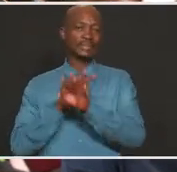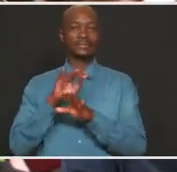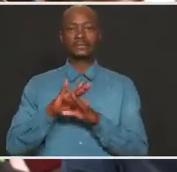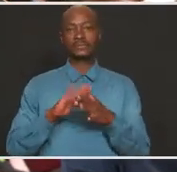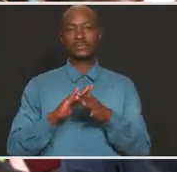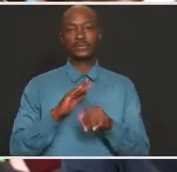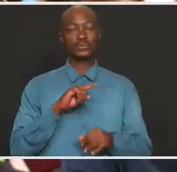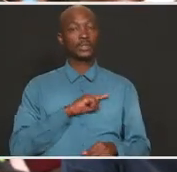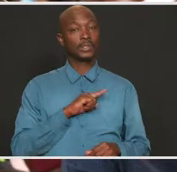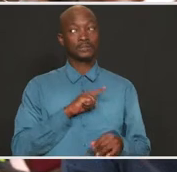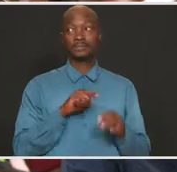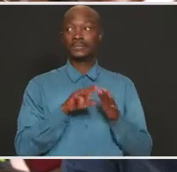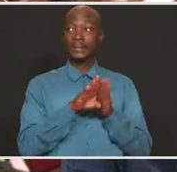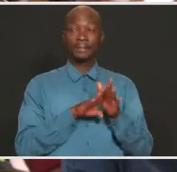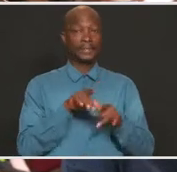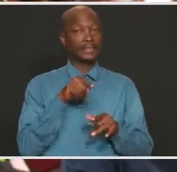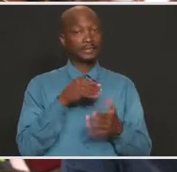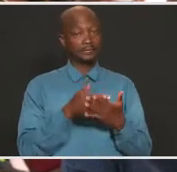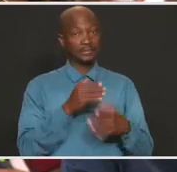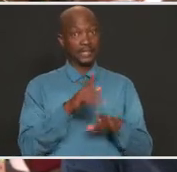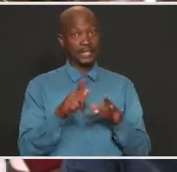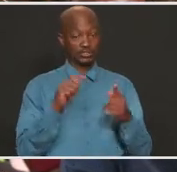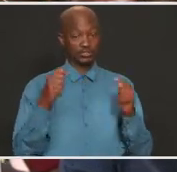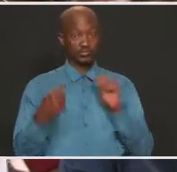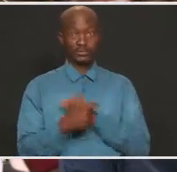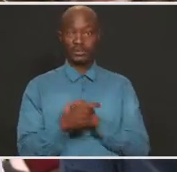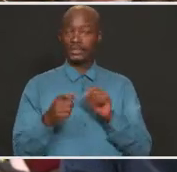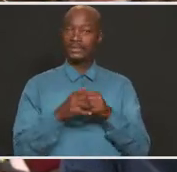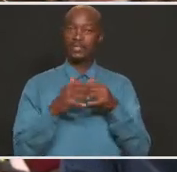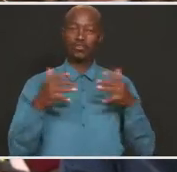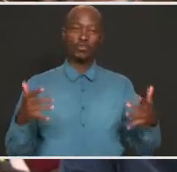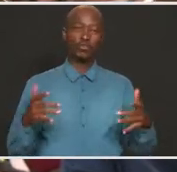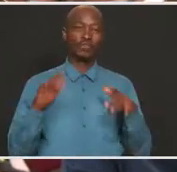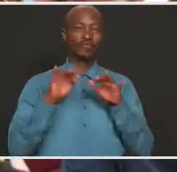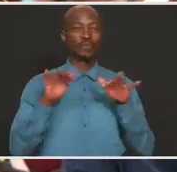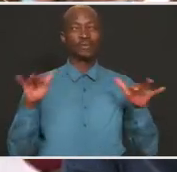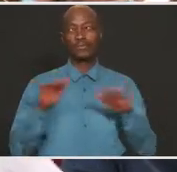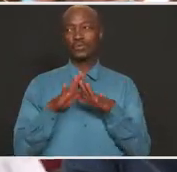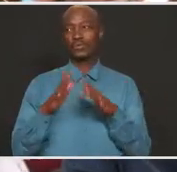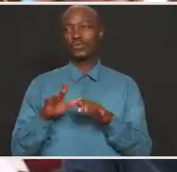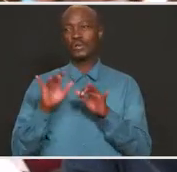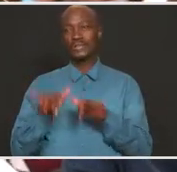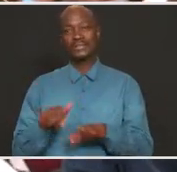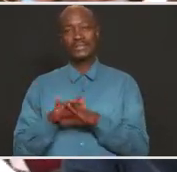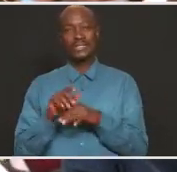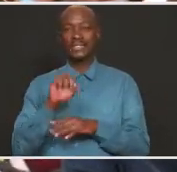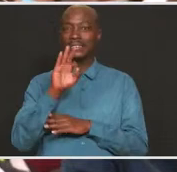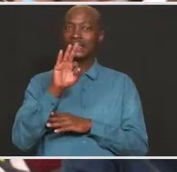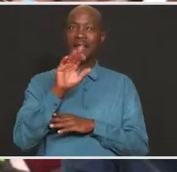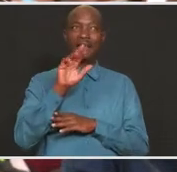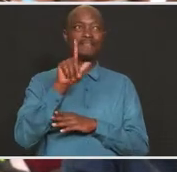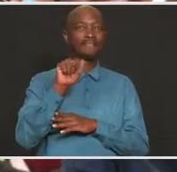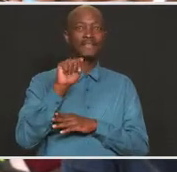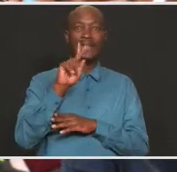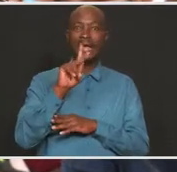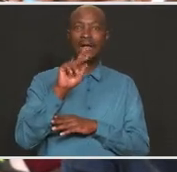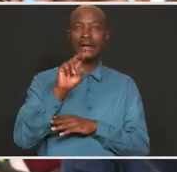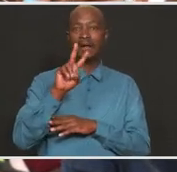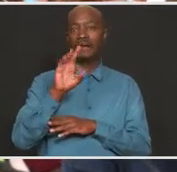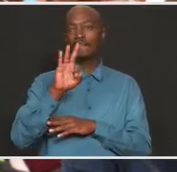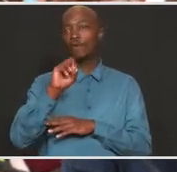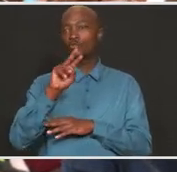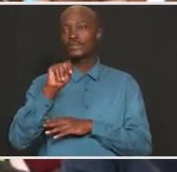can change Lord for instance for people who are staying in in places like Buffalo Fontaine where I come from